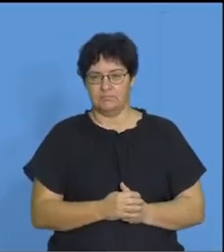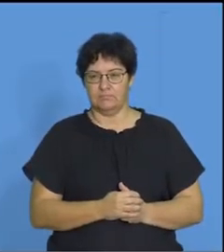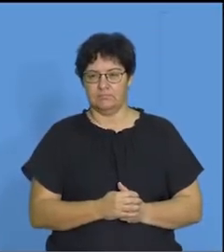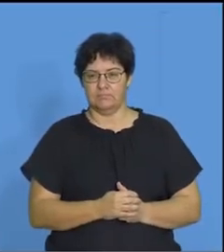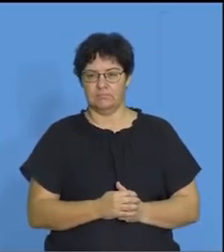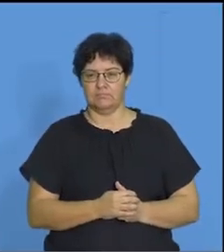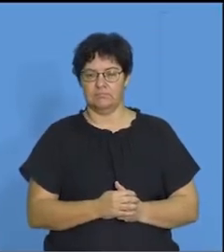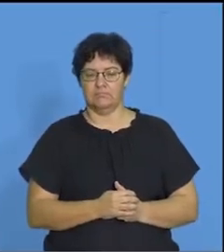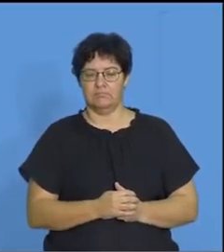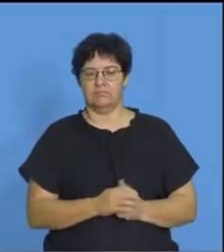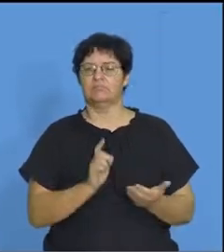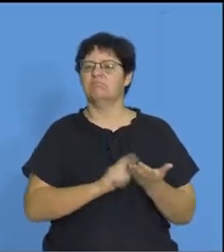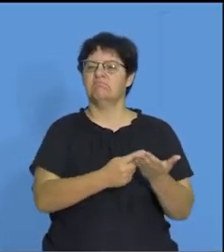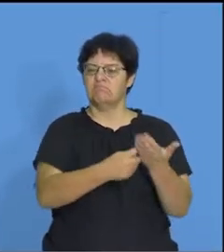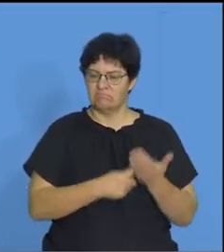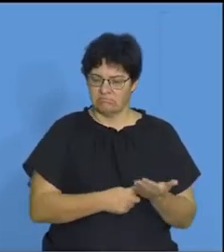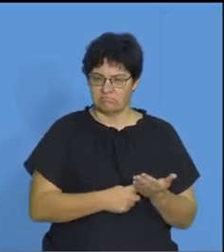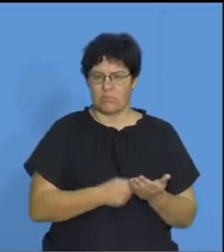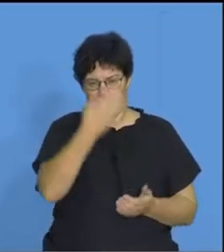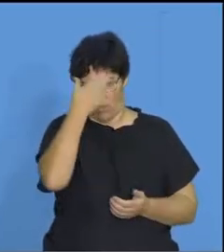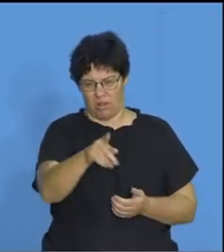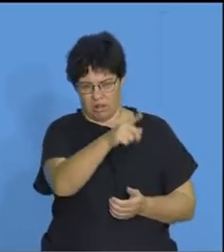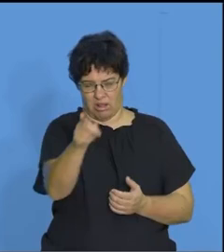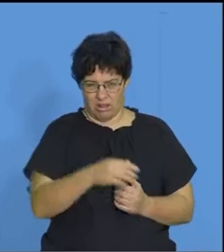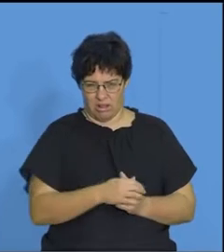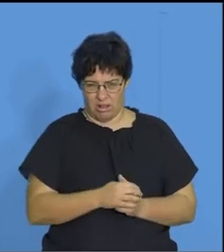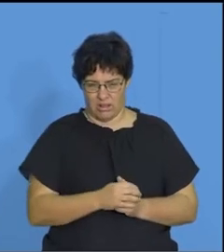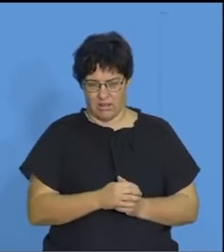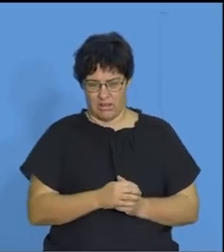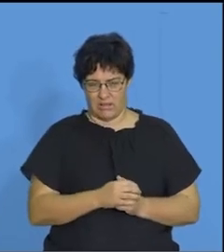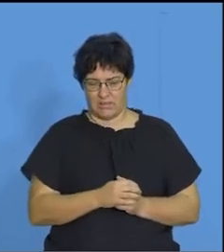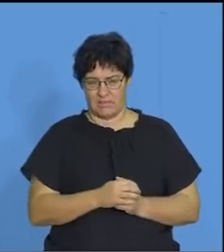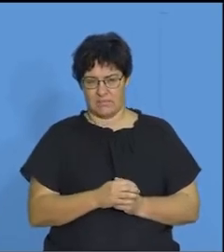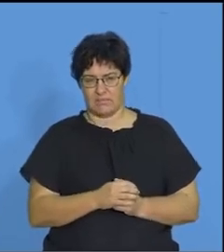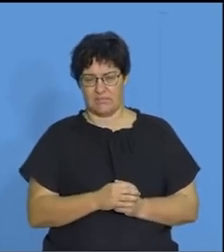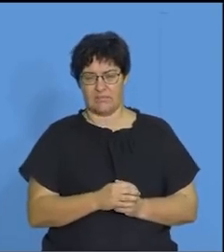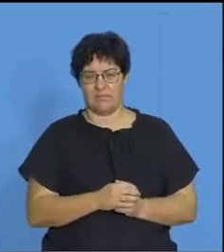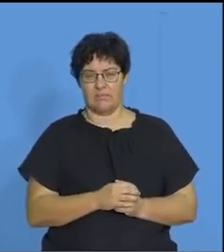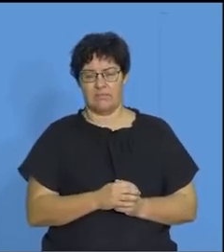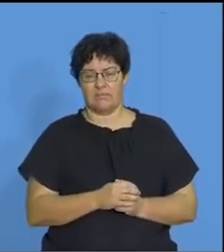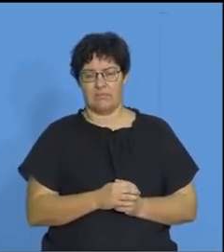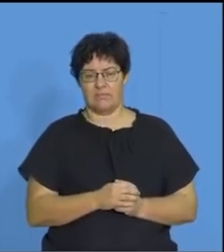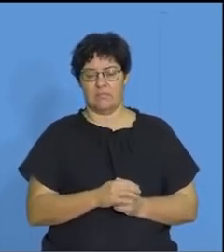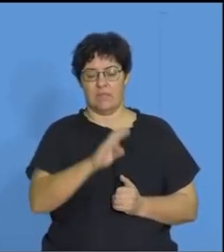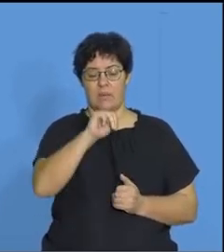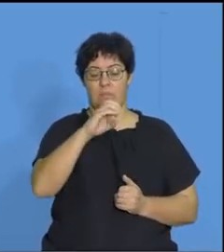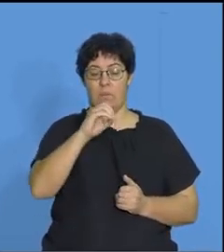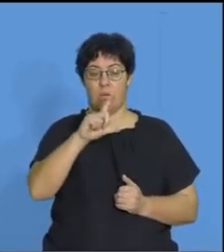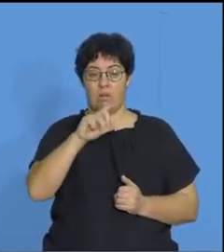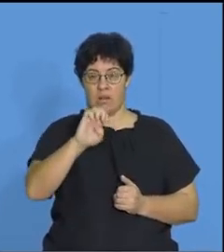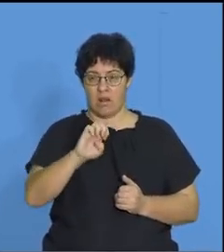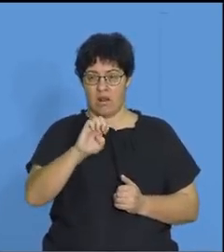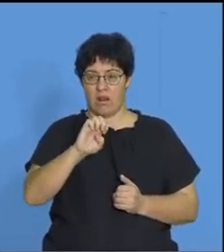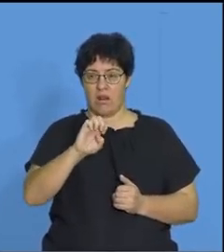now let's talk about something that we already know by this point. We're saying that the mole